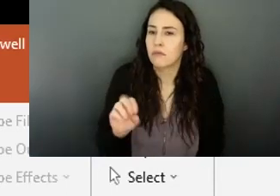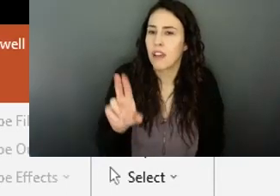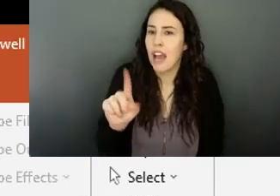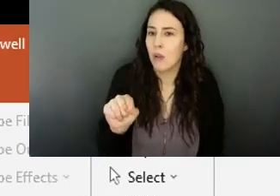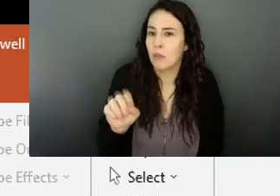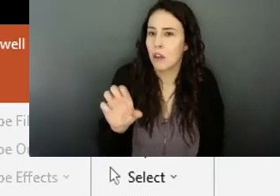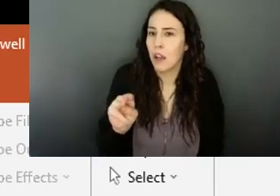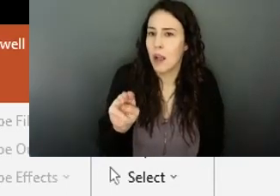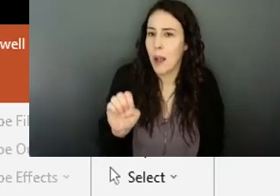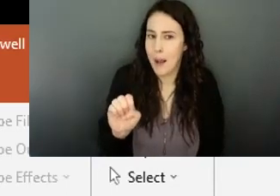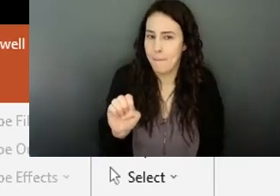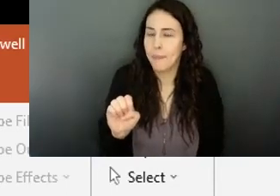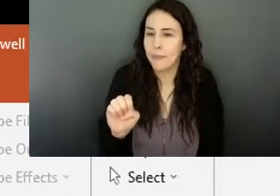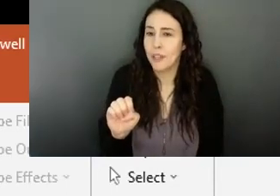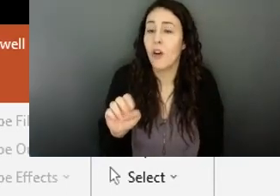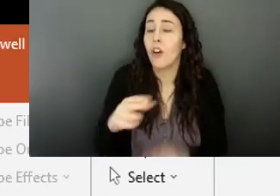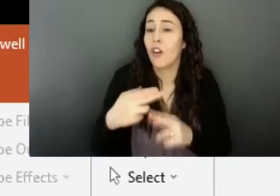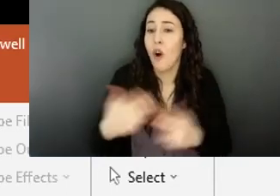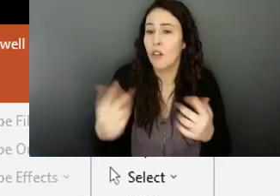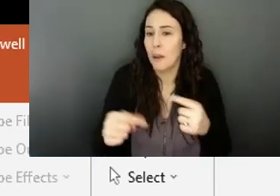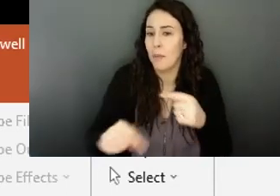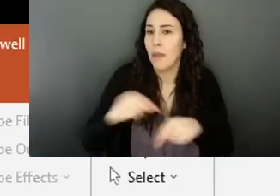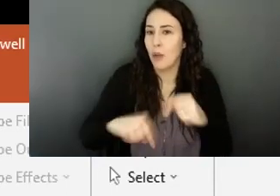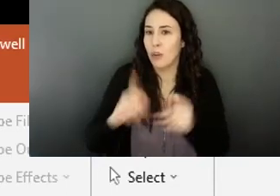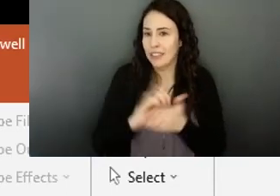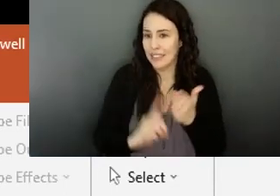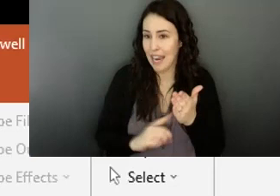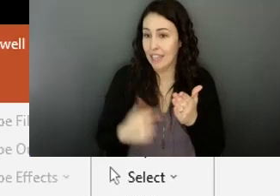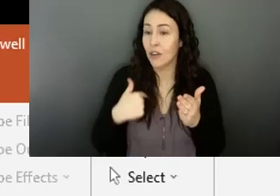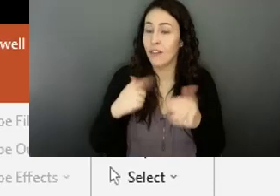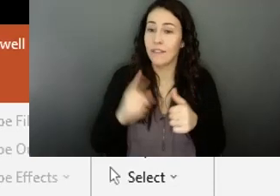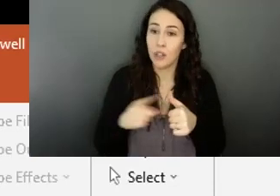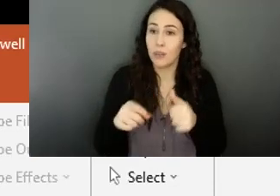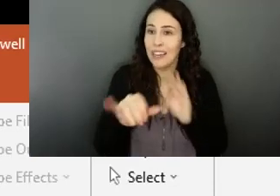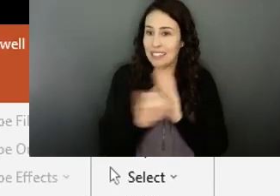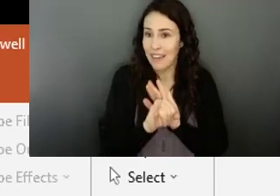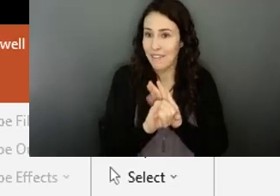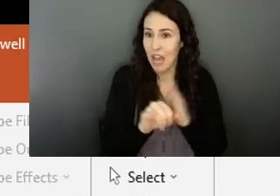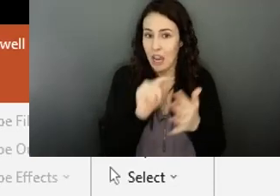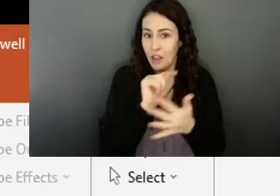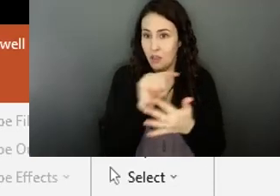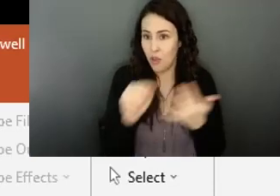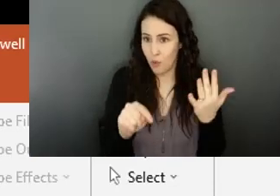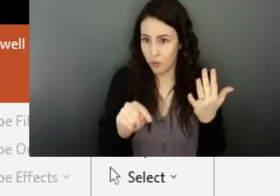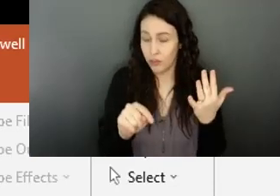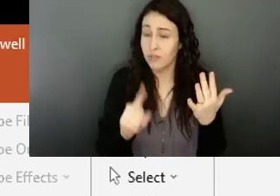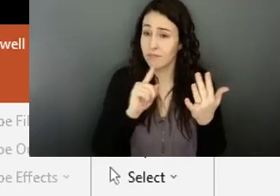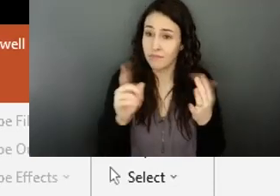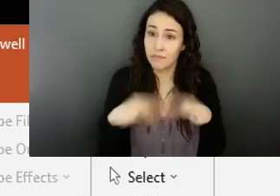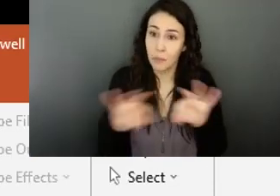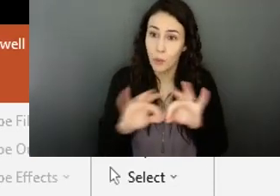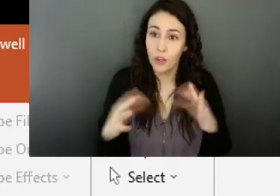you probably already know. So we start with identifying those. What's really important is that our students,